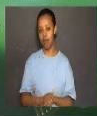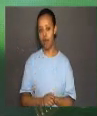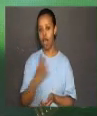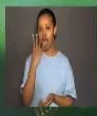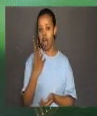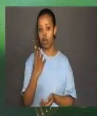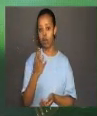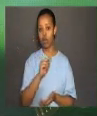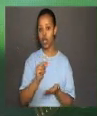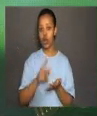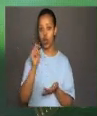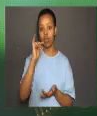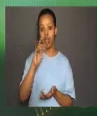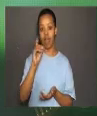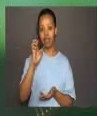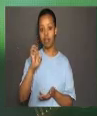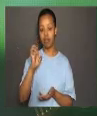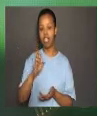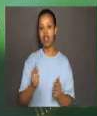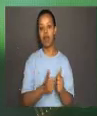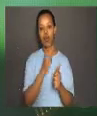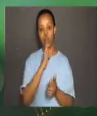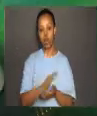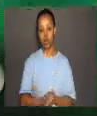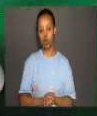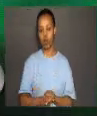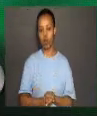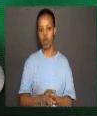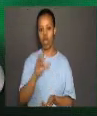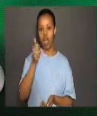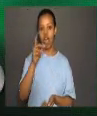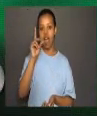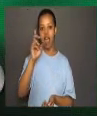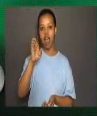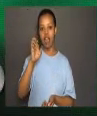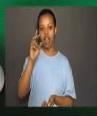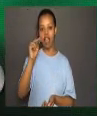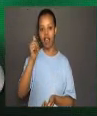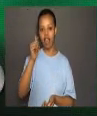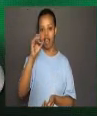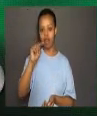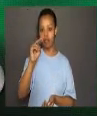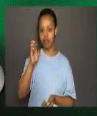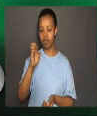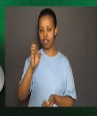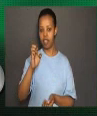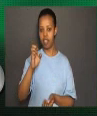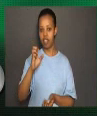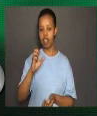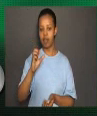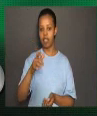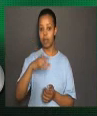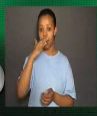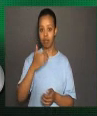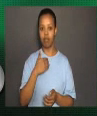4 nucleotides are as follows. Adenine is a purine derivative,